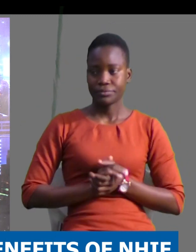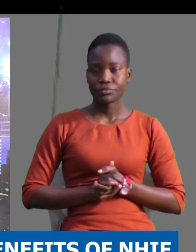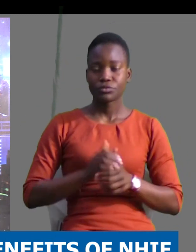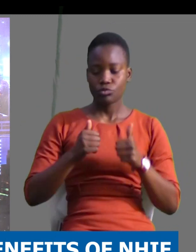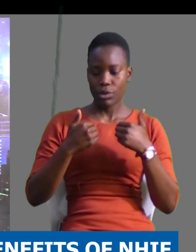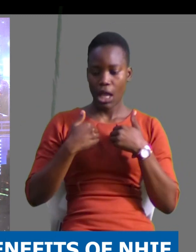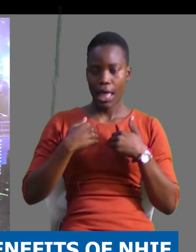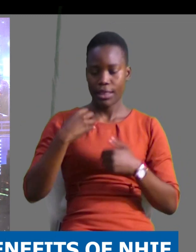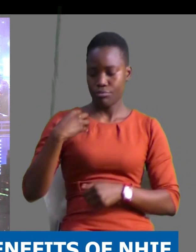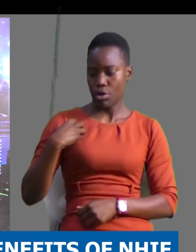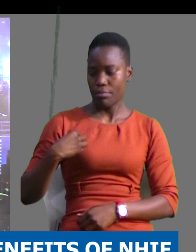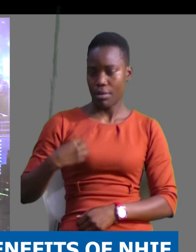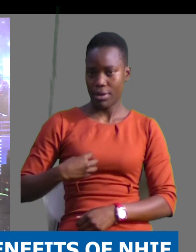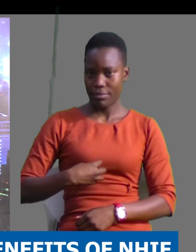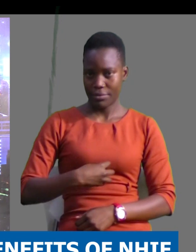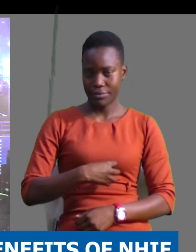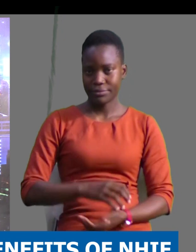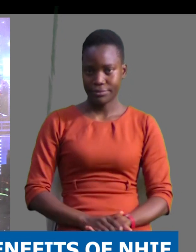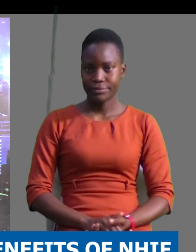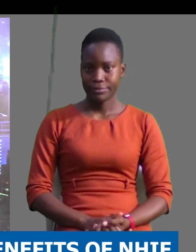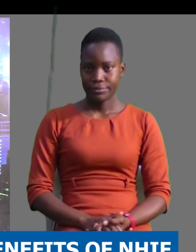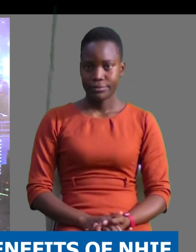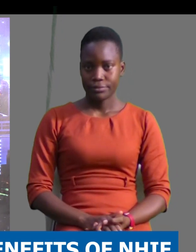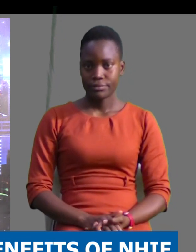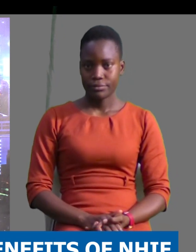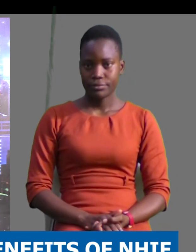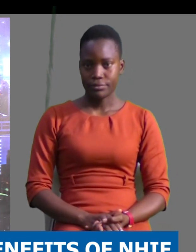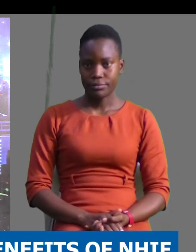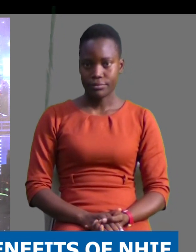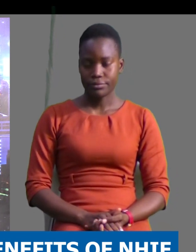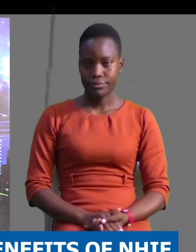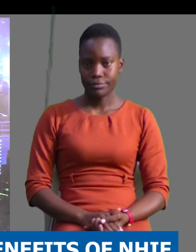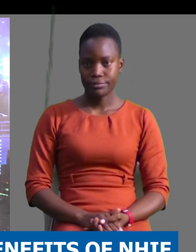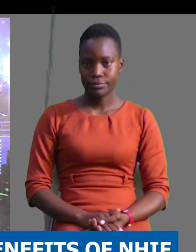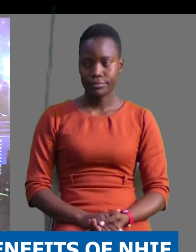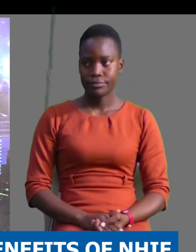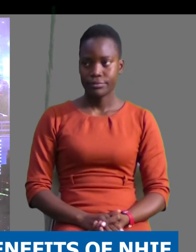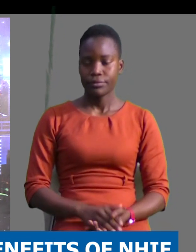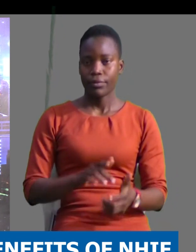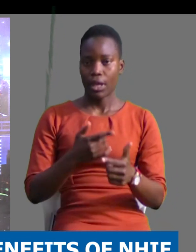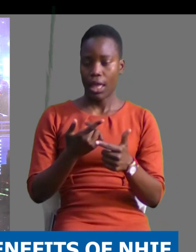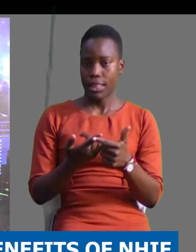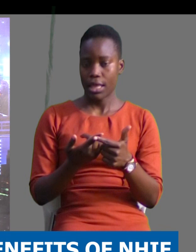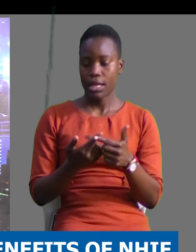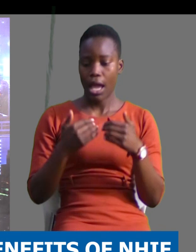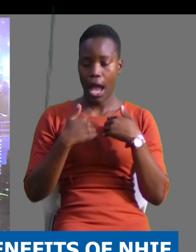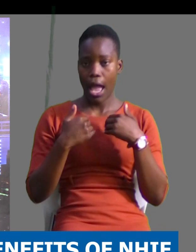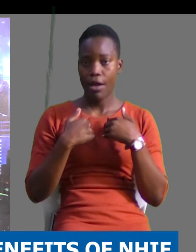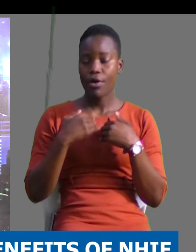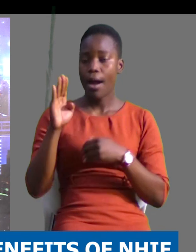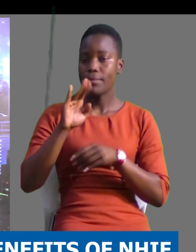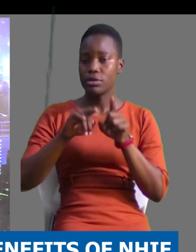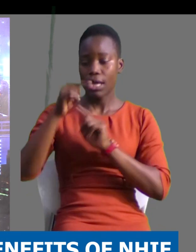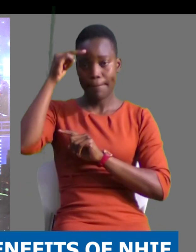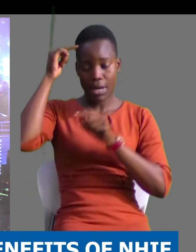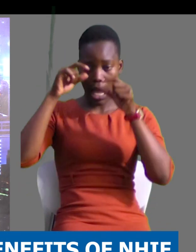has accents of gray and black, and a little lighter shade of green in them. And I am